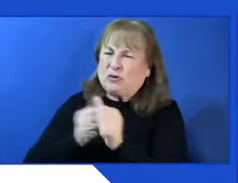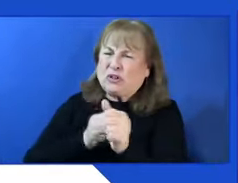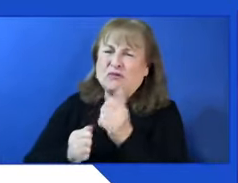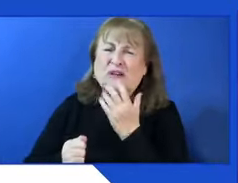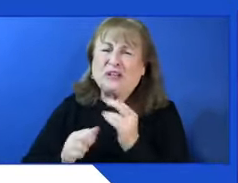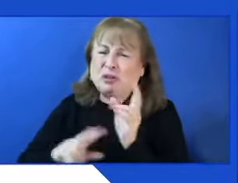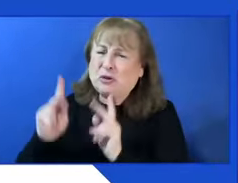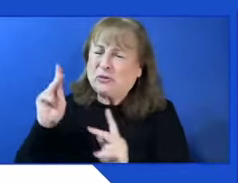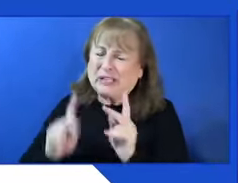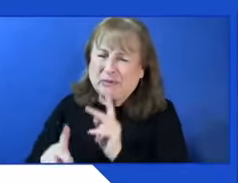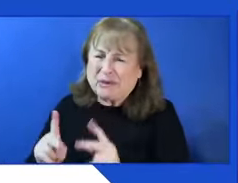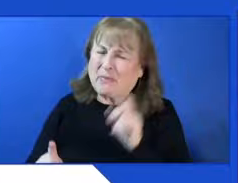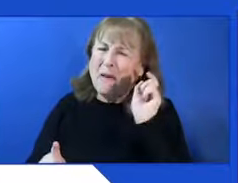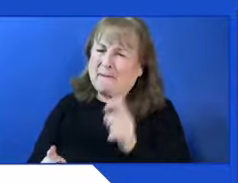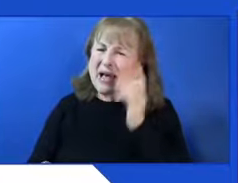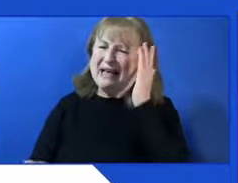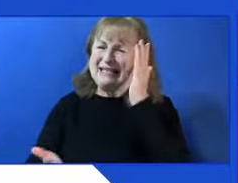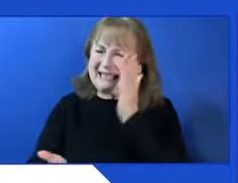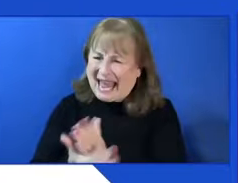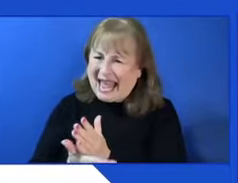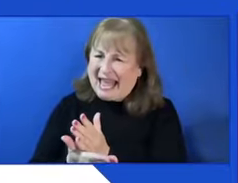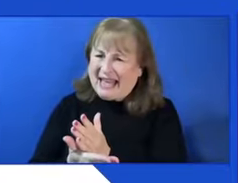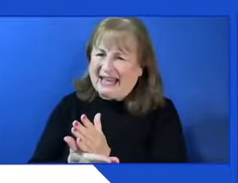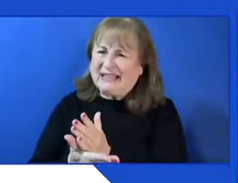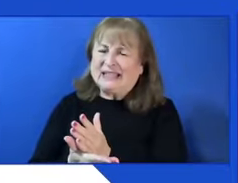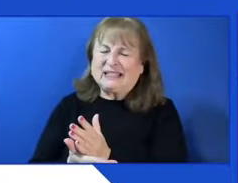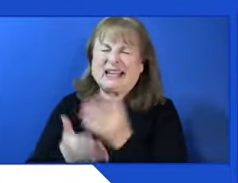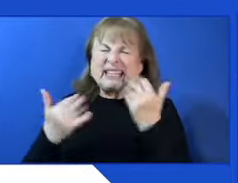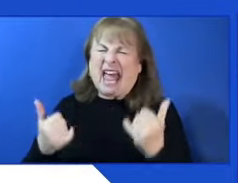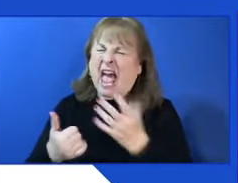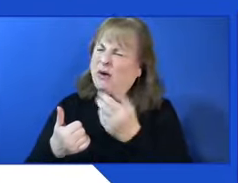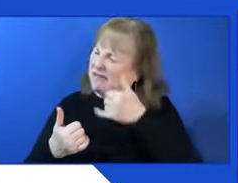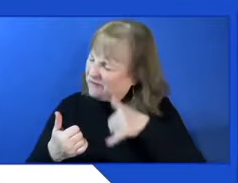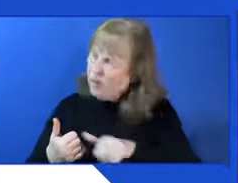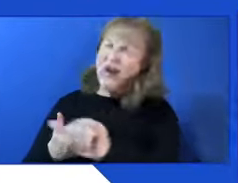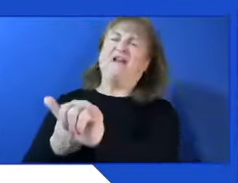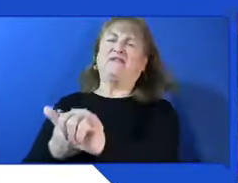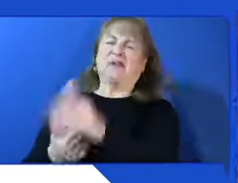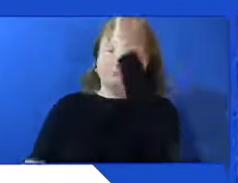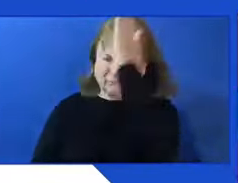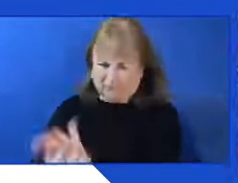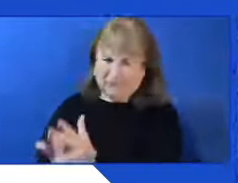homeland must end once and for all.